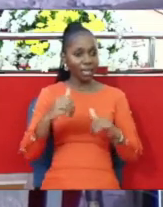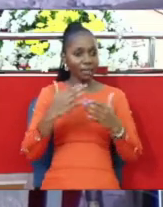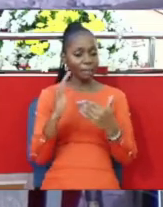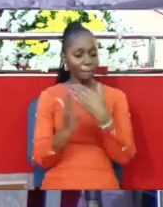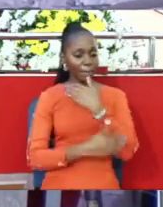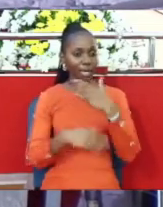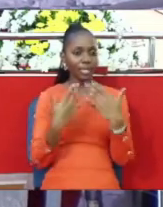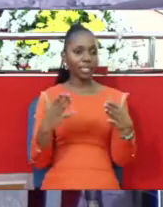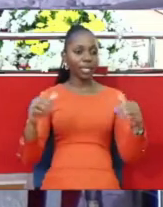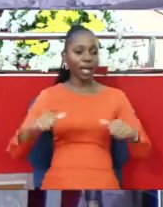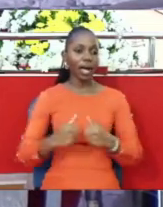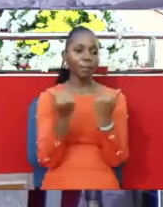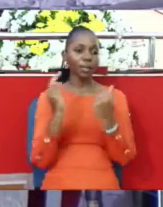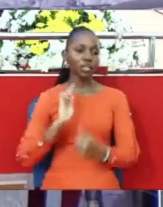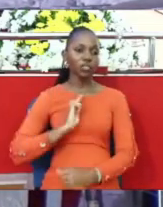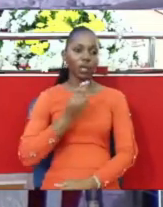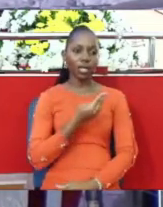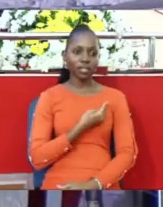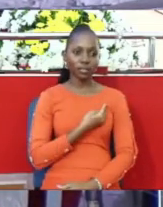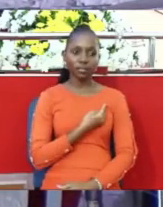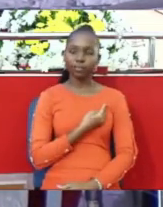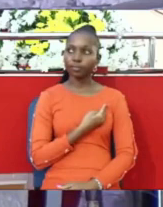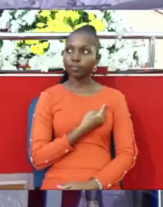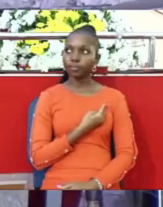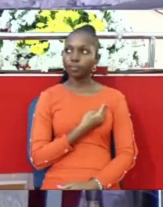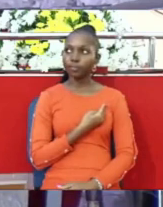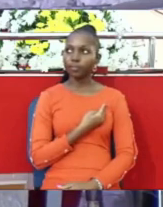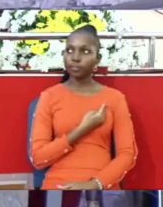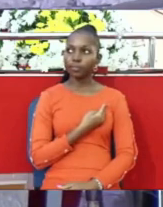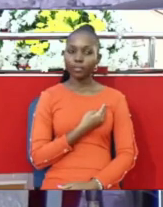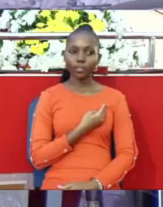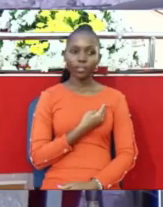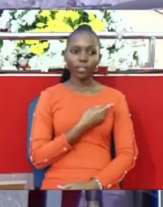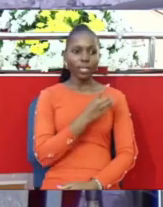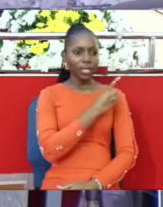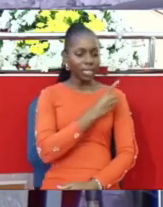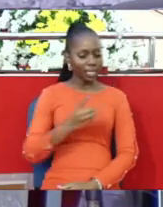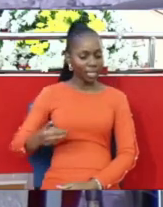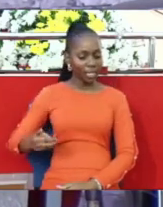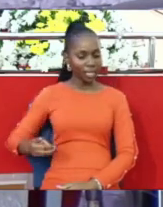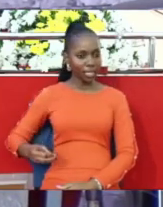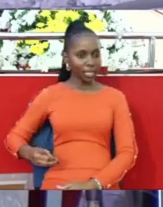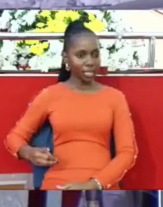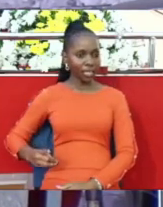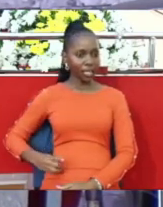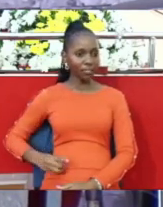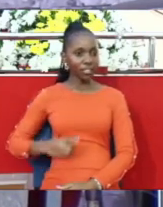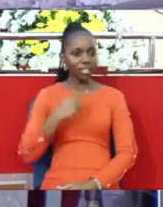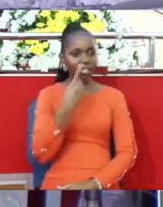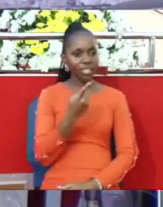old. Lakini sasa but I've never seen lakini sijawahi a righteous man mtu mtakatifu who goes